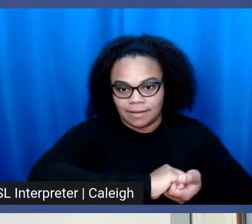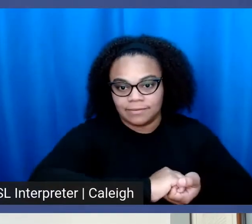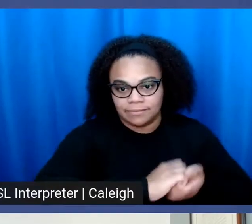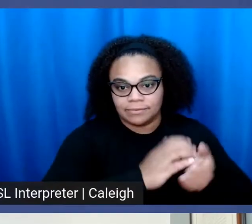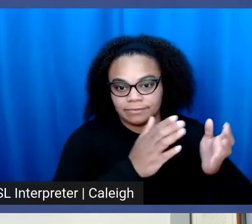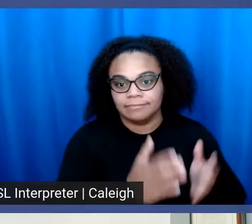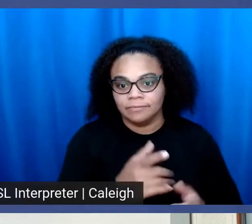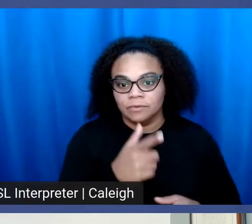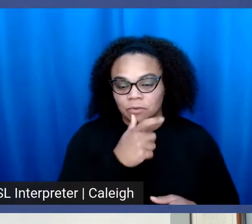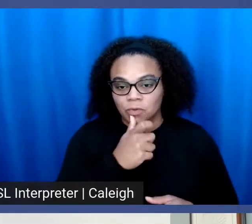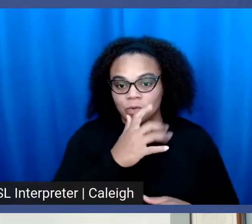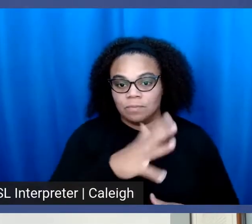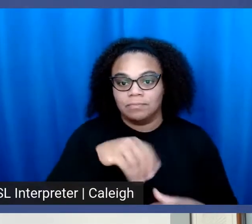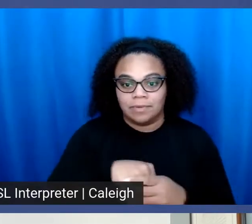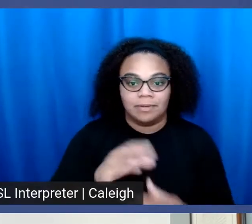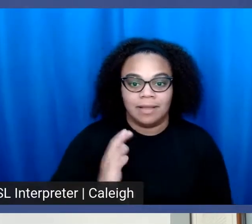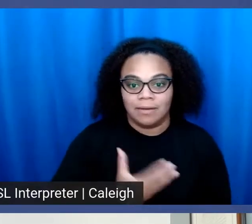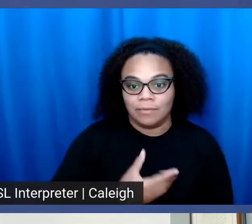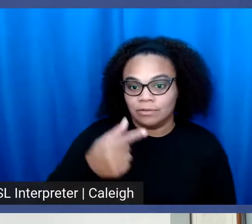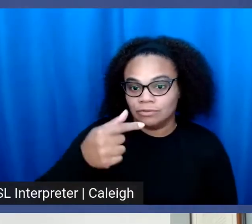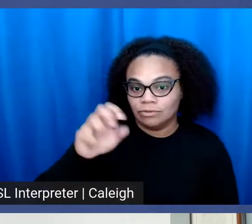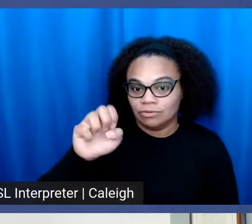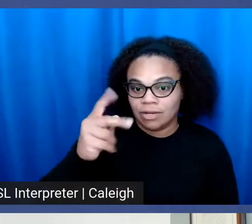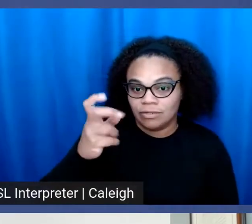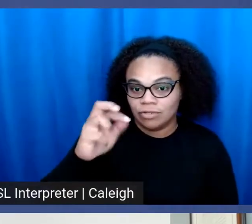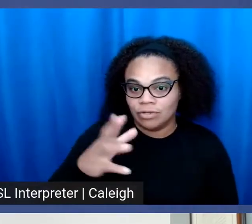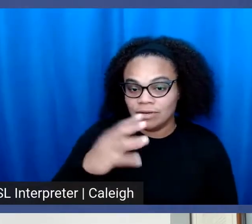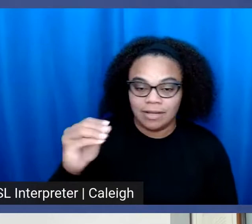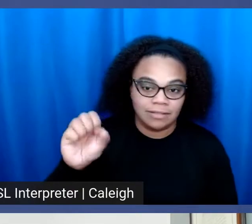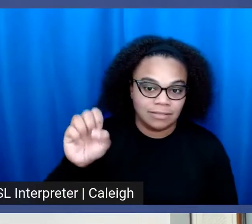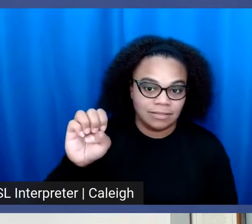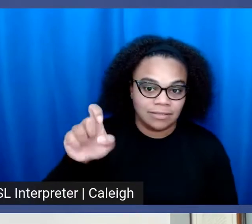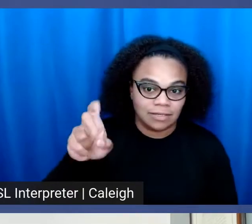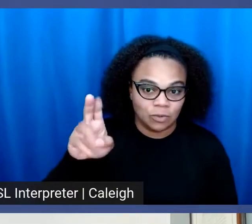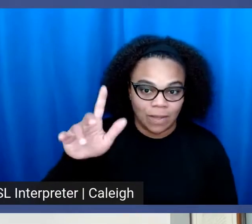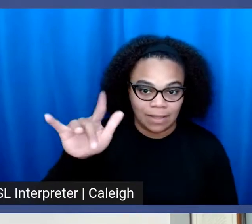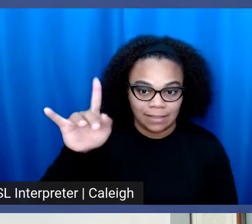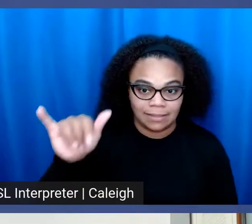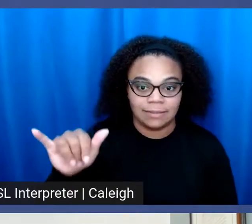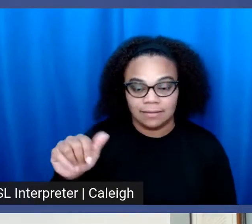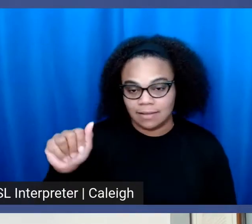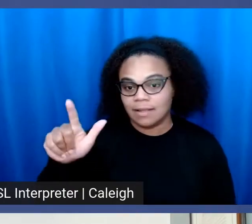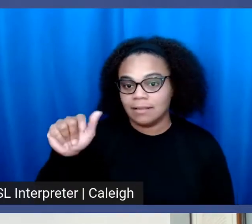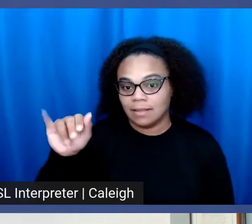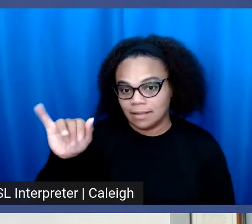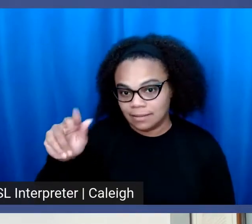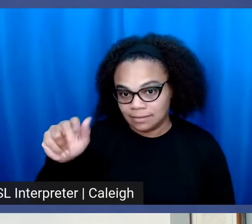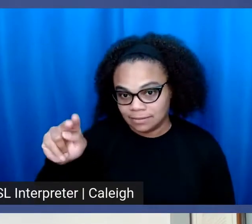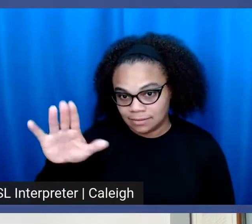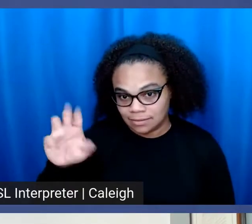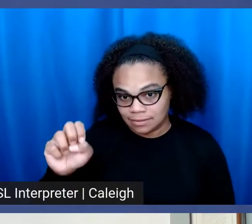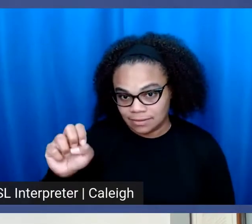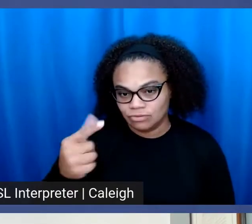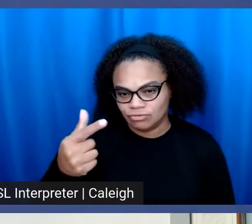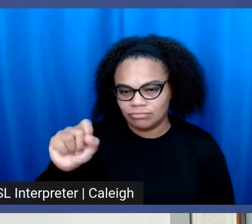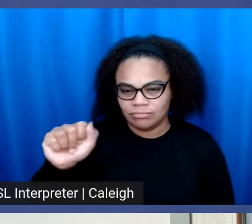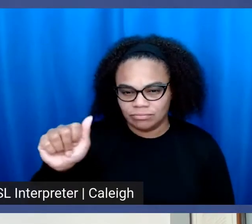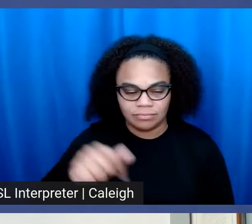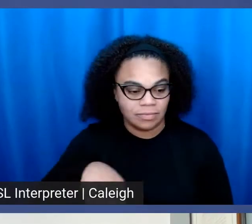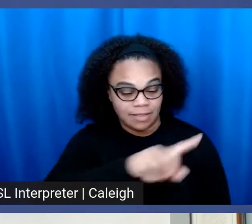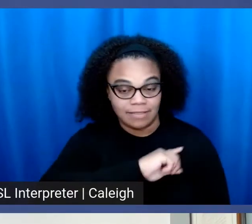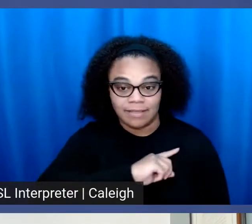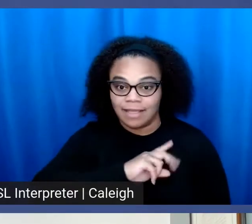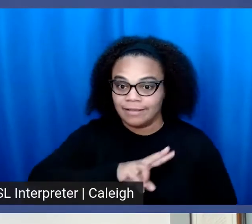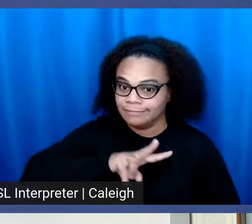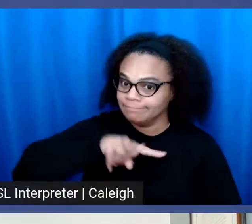our gender and sexuality alliances. And those kids stood up and faced the jeers and